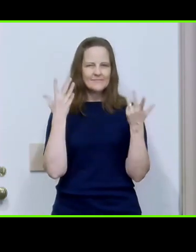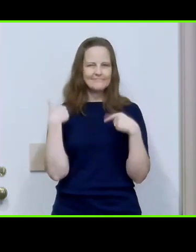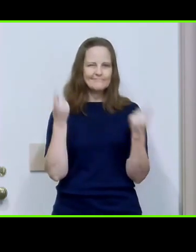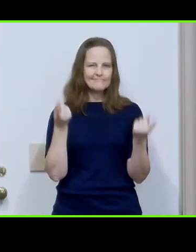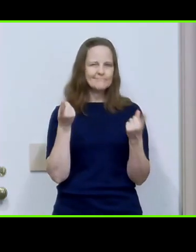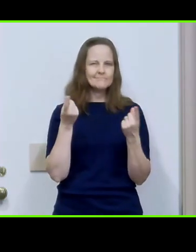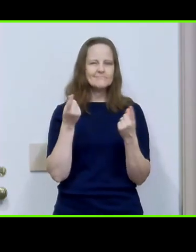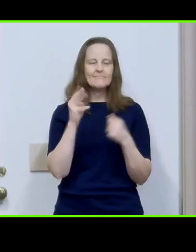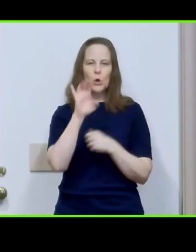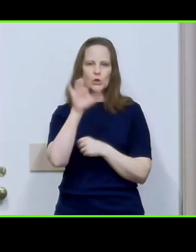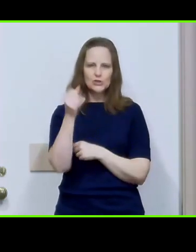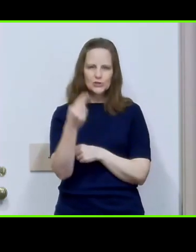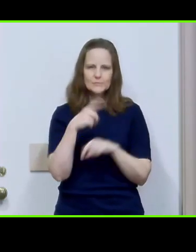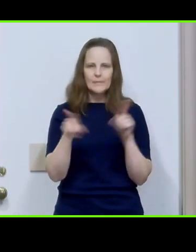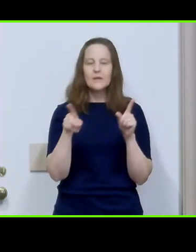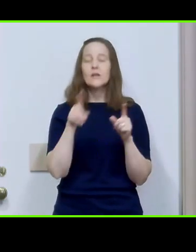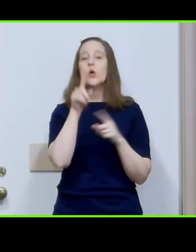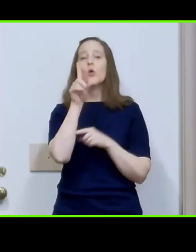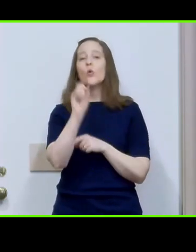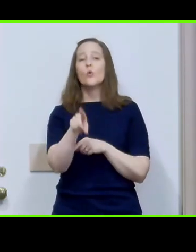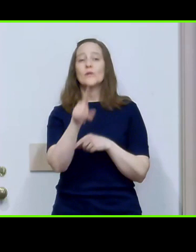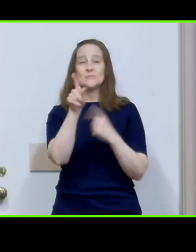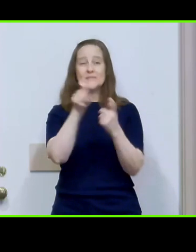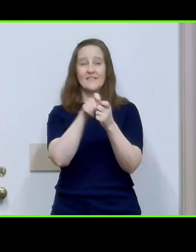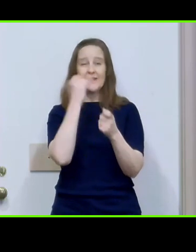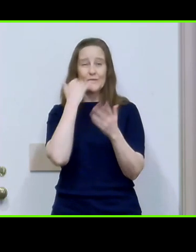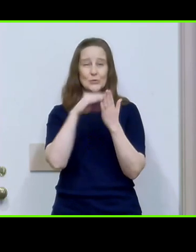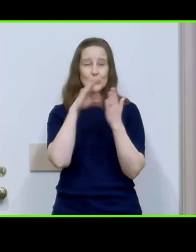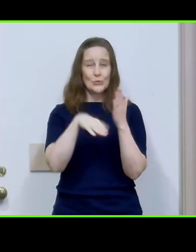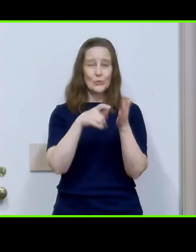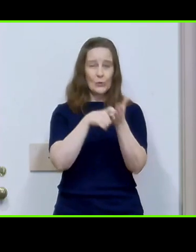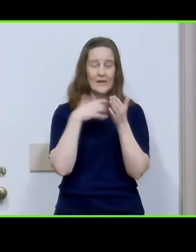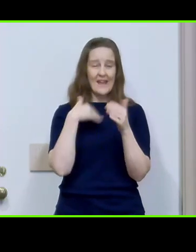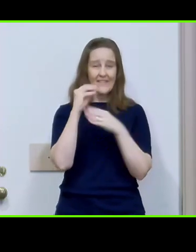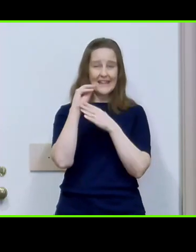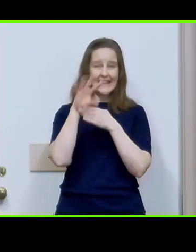but the question specifically is, if a student is required to have a camera